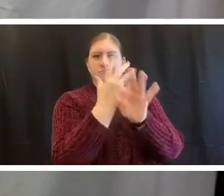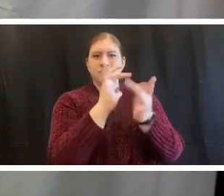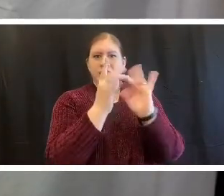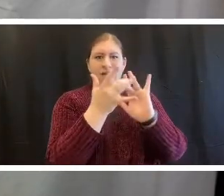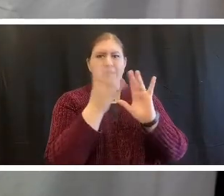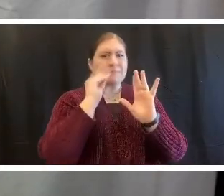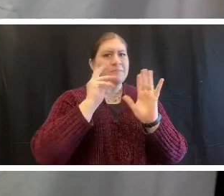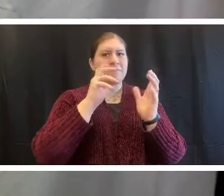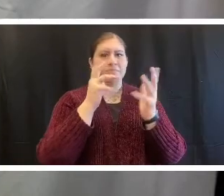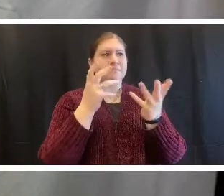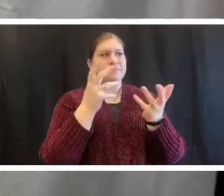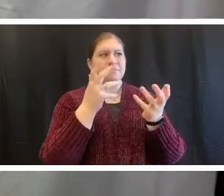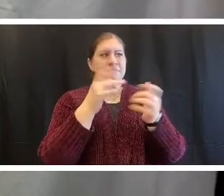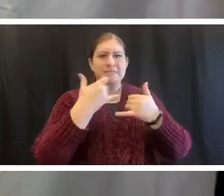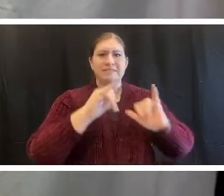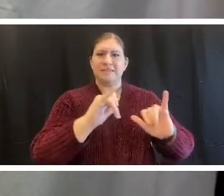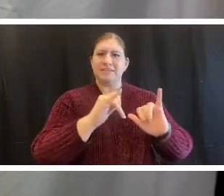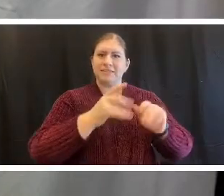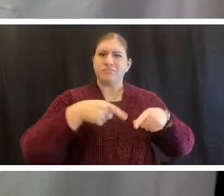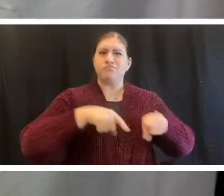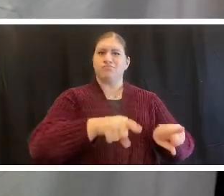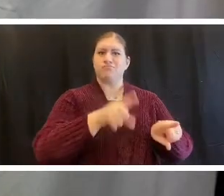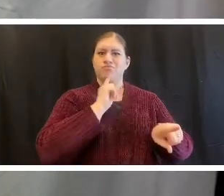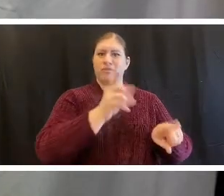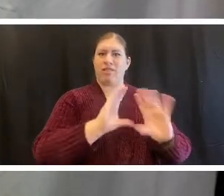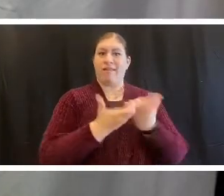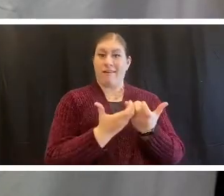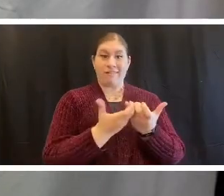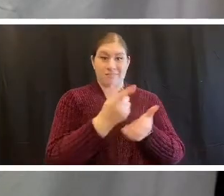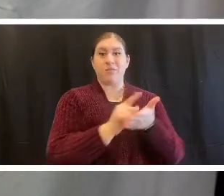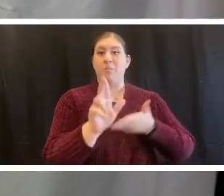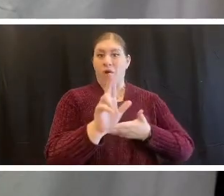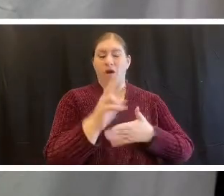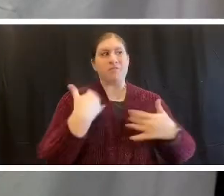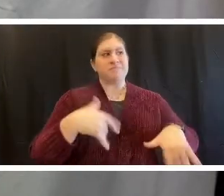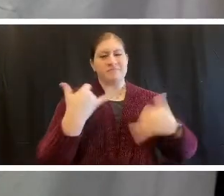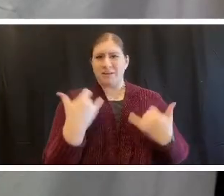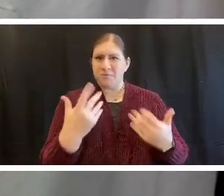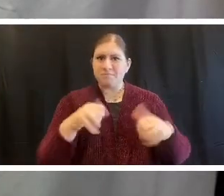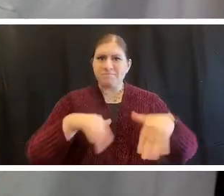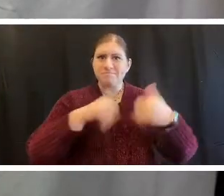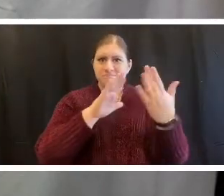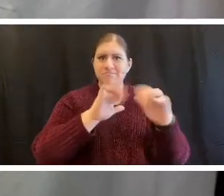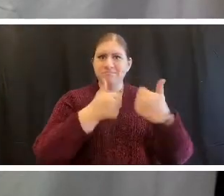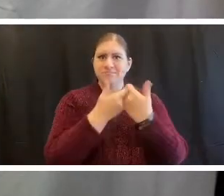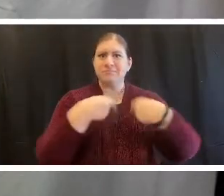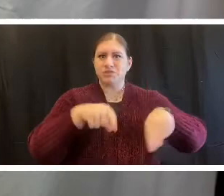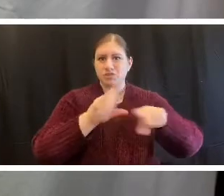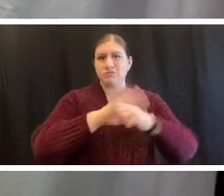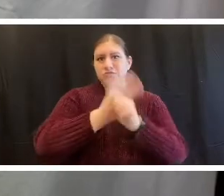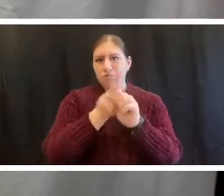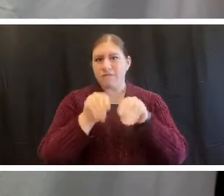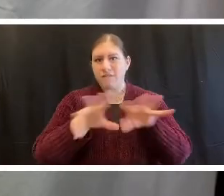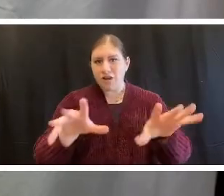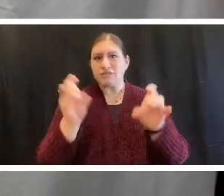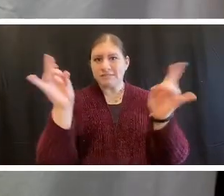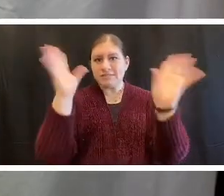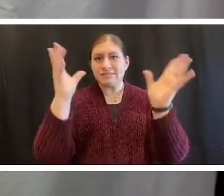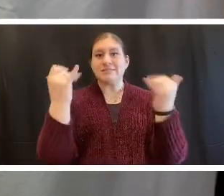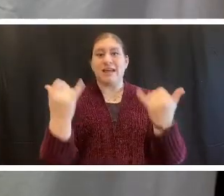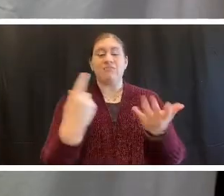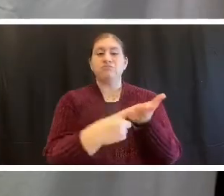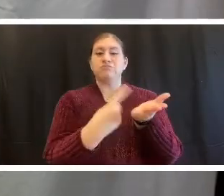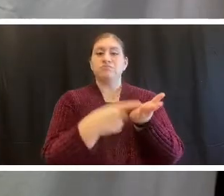with integrity? Well, that's exactly what Lamar University has been challenged to do during the coronavirus pandemic. And here to talk about art